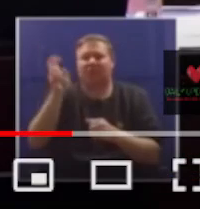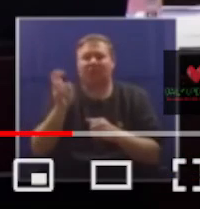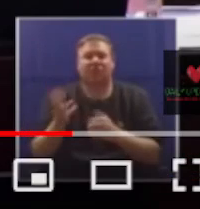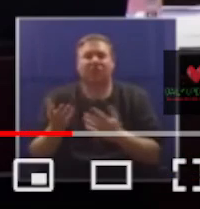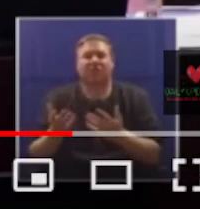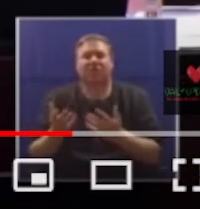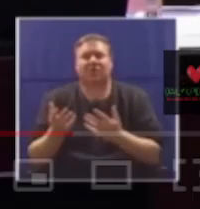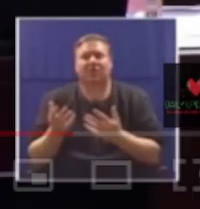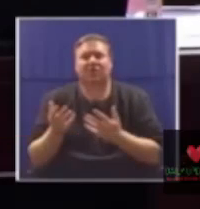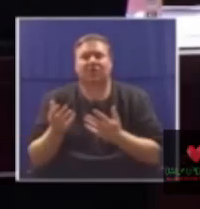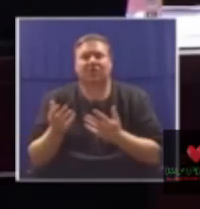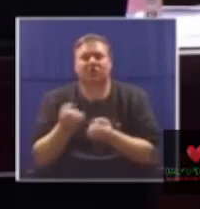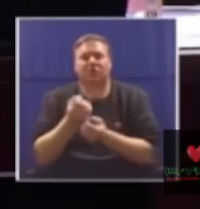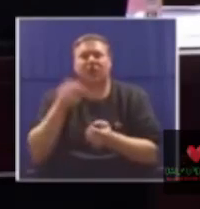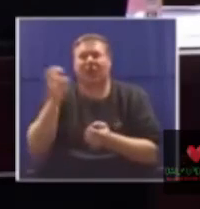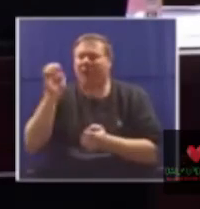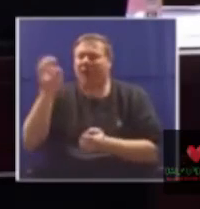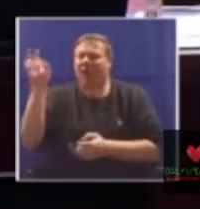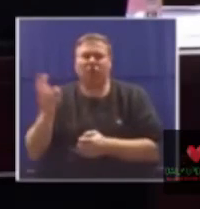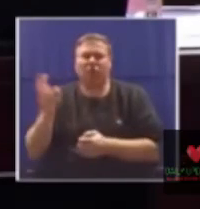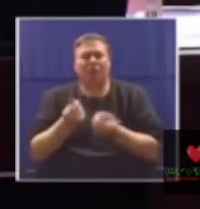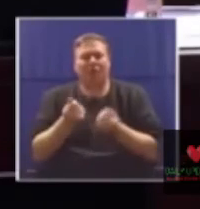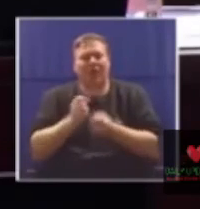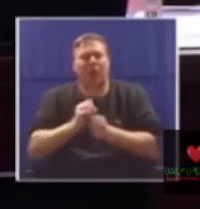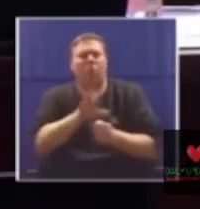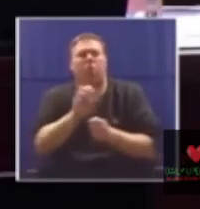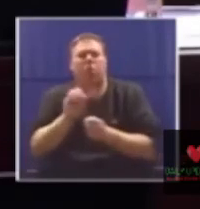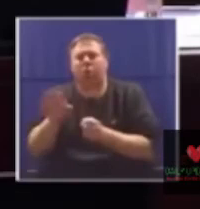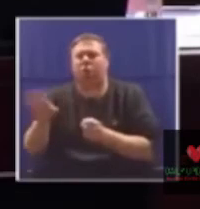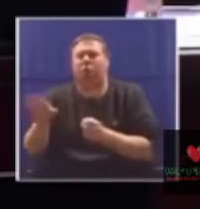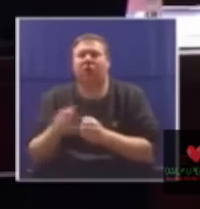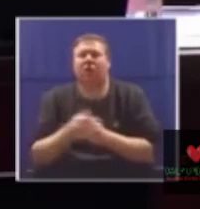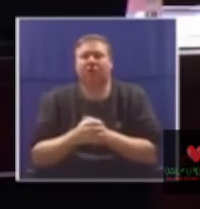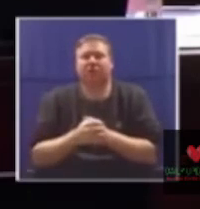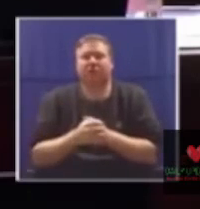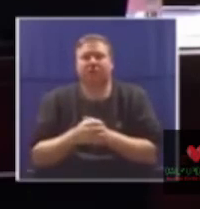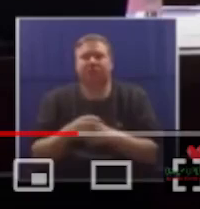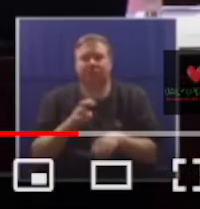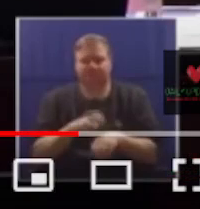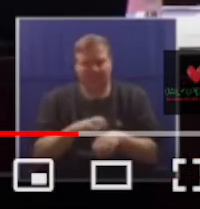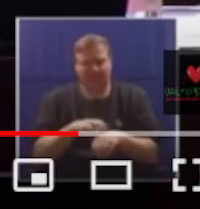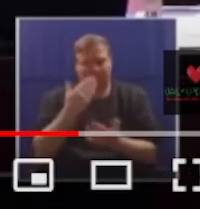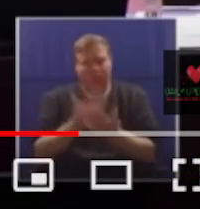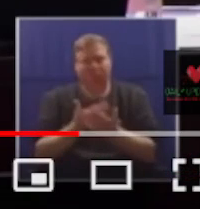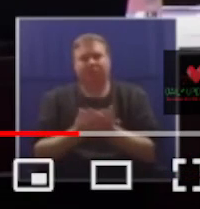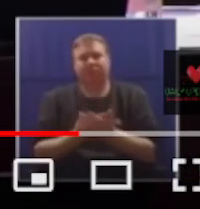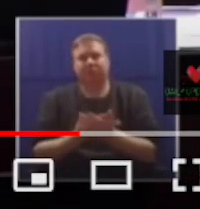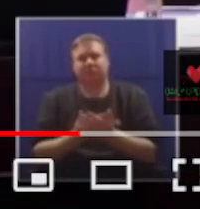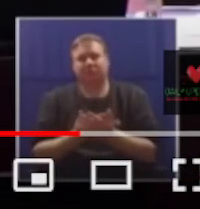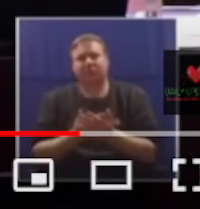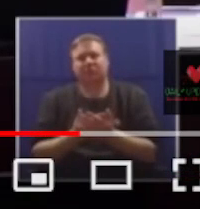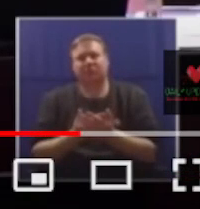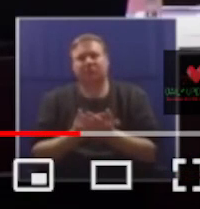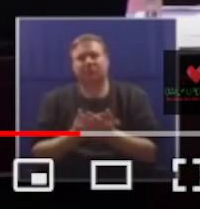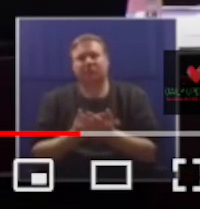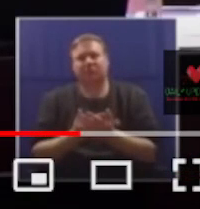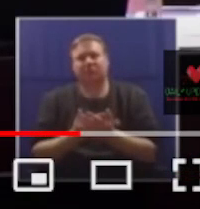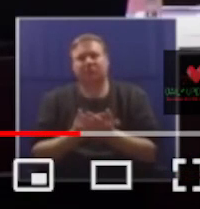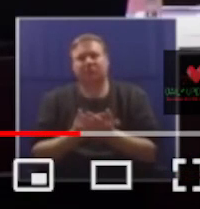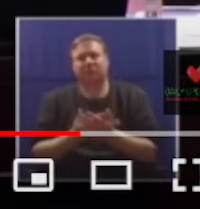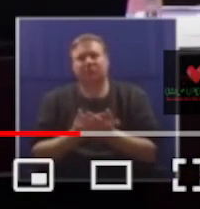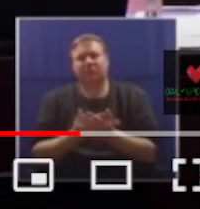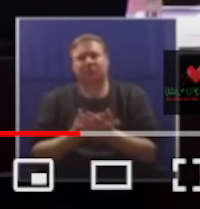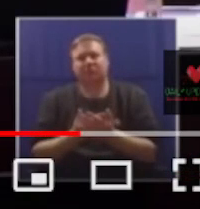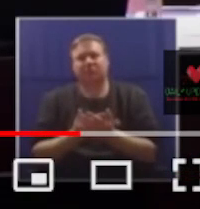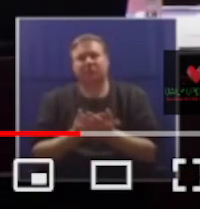just distributing money of Eskom to them. We have to purposefully revive all the... And guys,